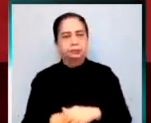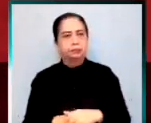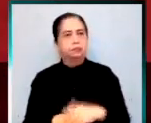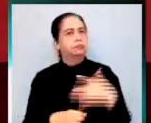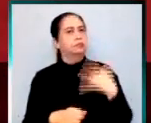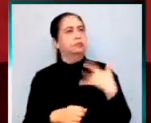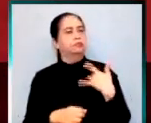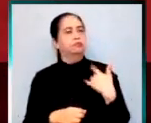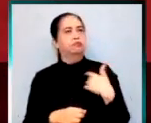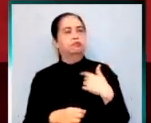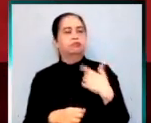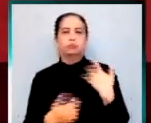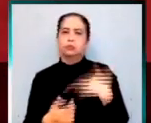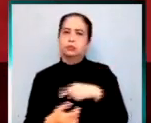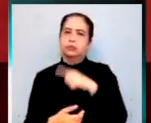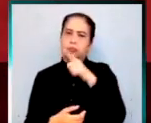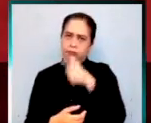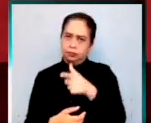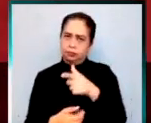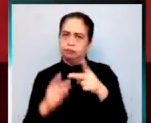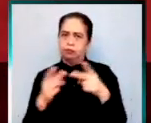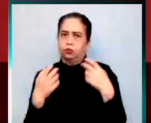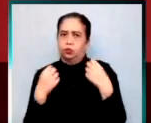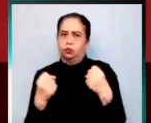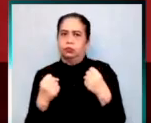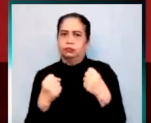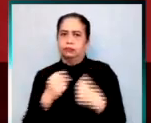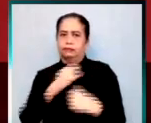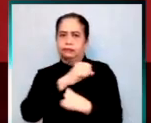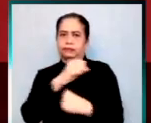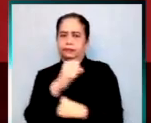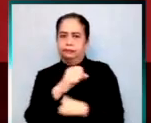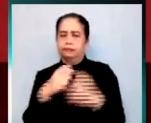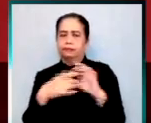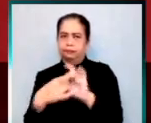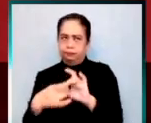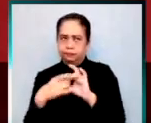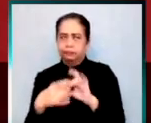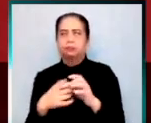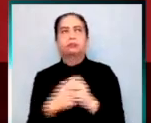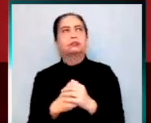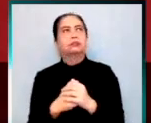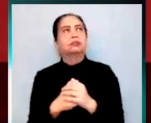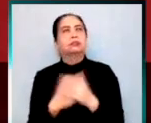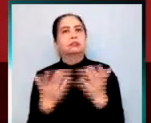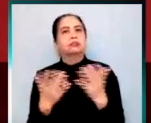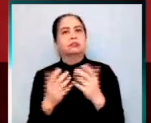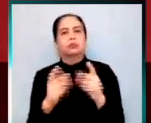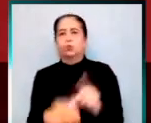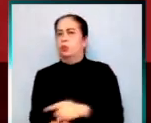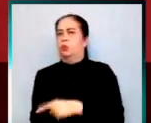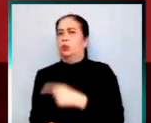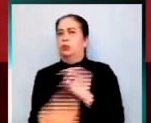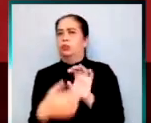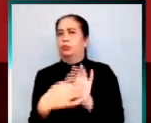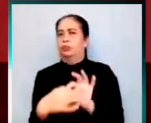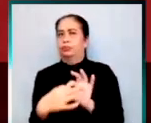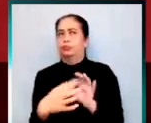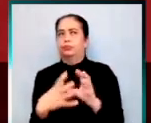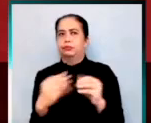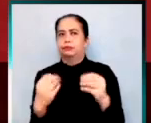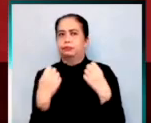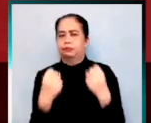fortunate because we have very strong foundation of a very long relationship and